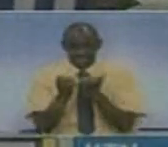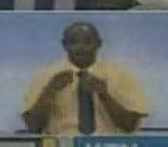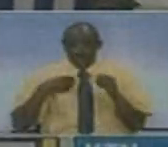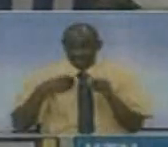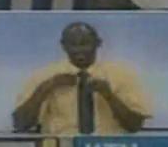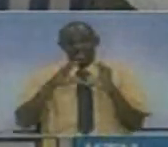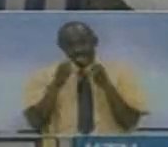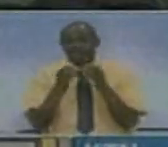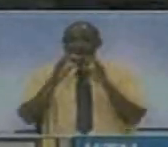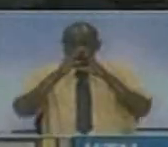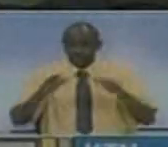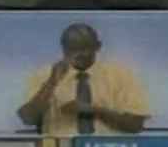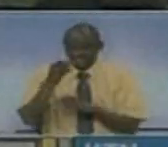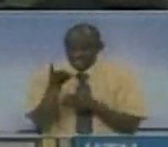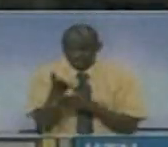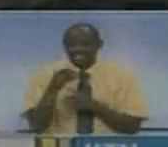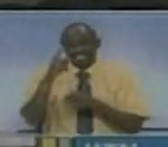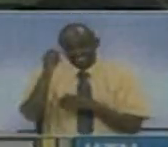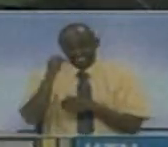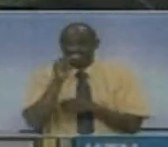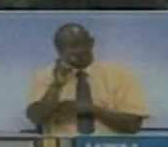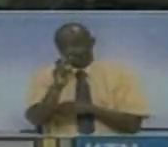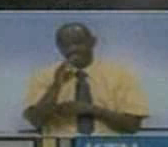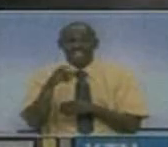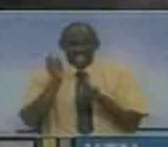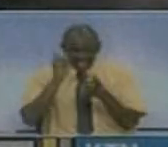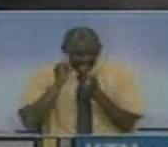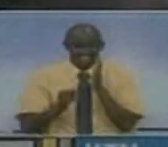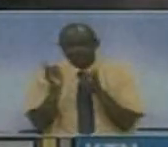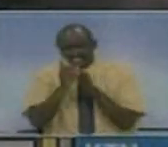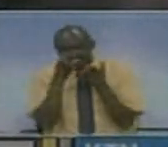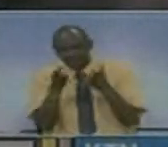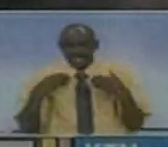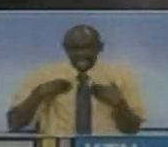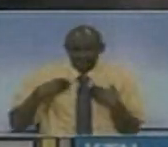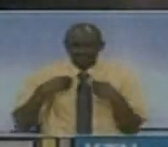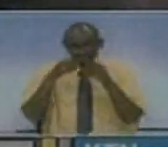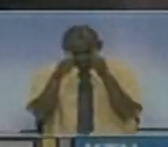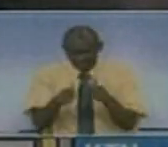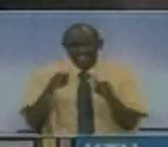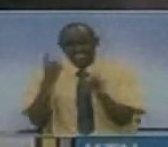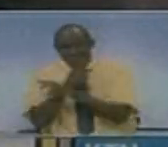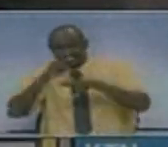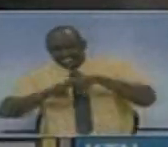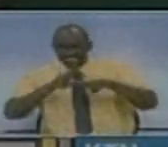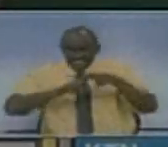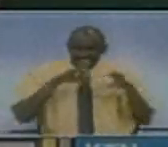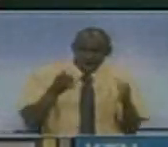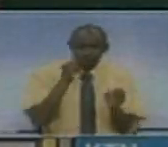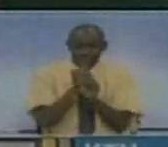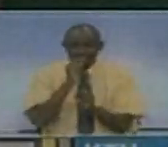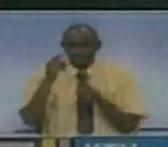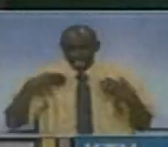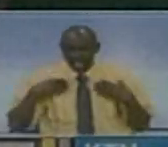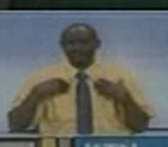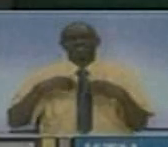Clubhouse One in Palance, for instance, KTN witnessed last-minute preparations ranging from branding, seating arrangements and ensuring there is